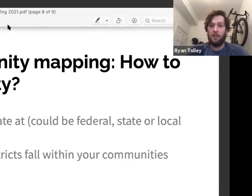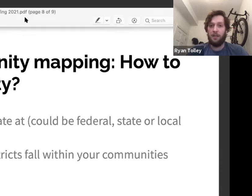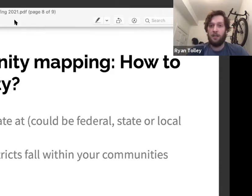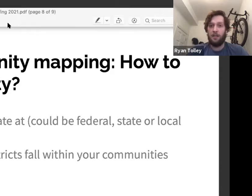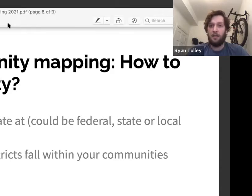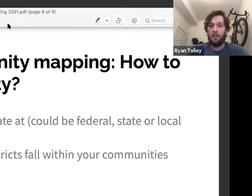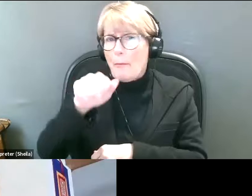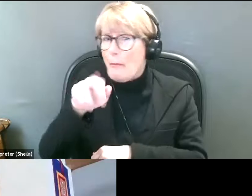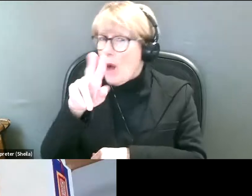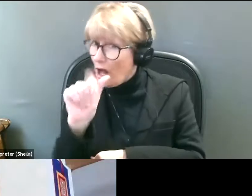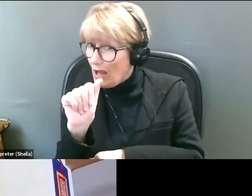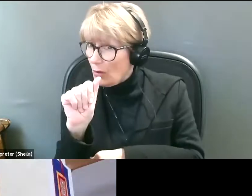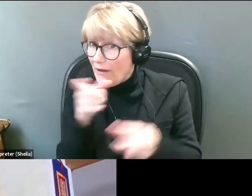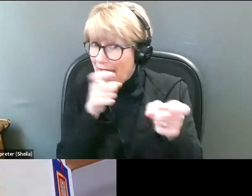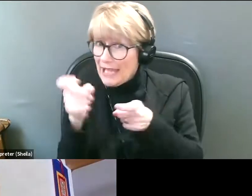questions.